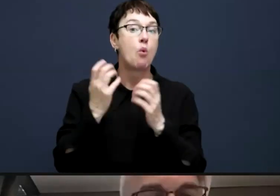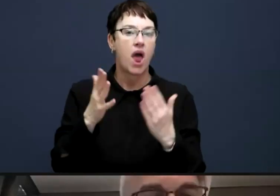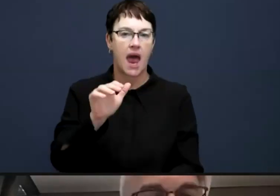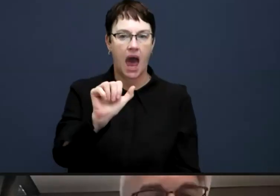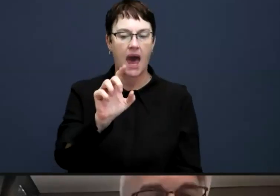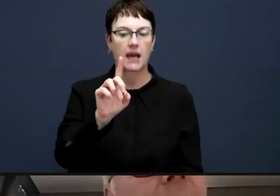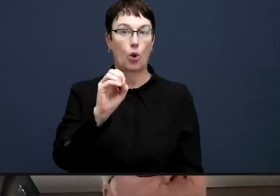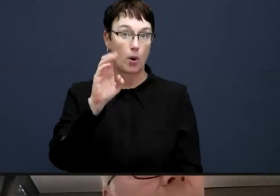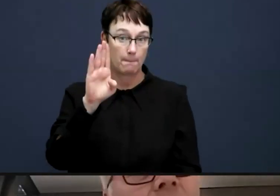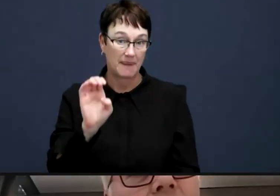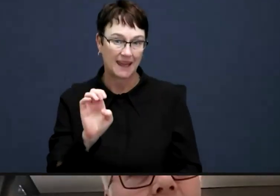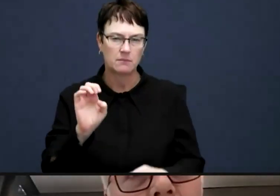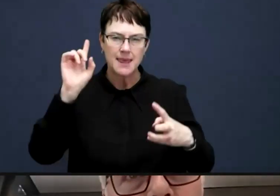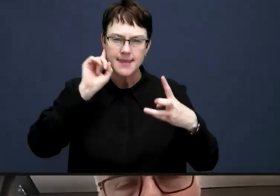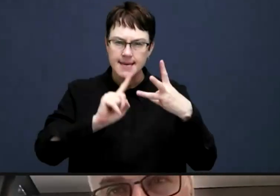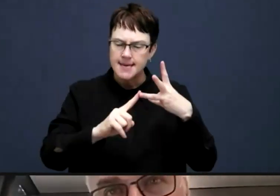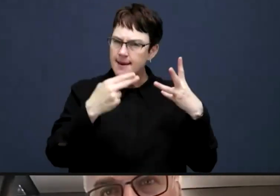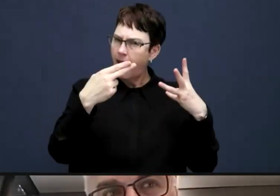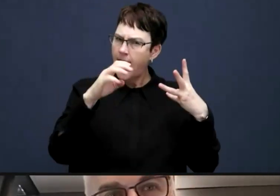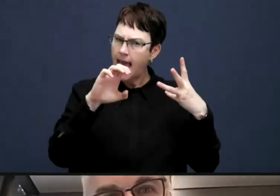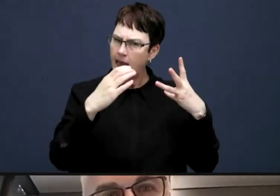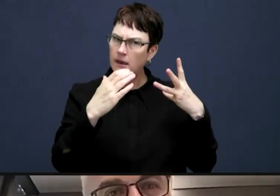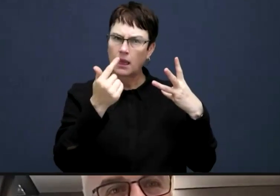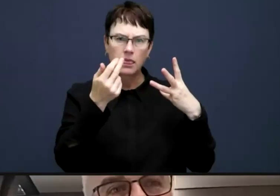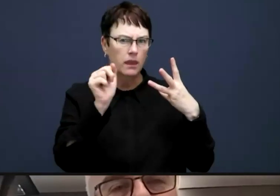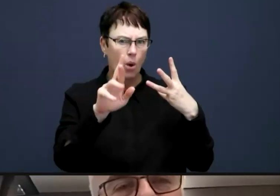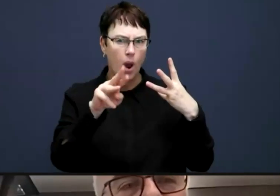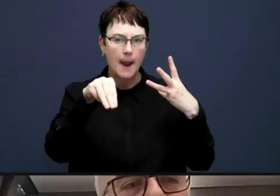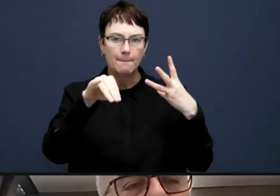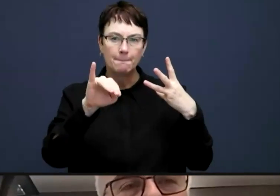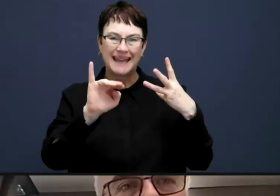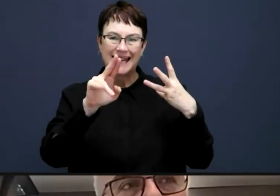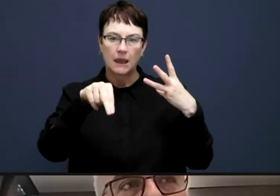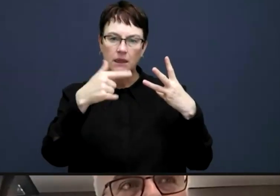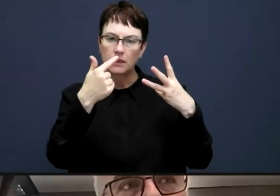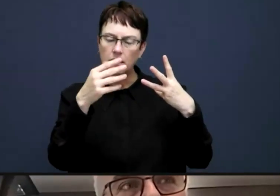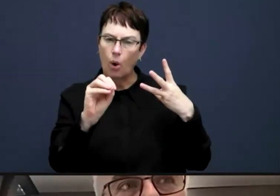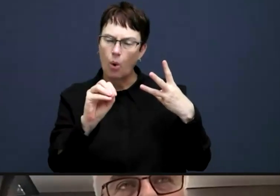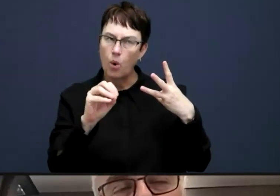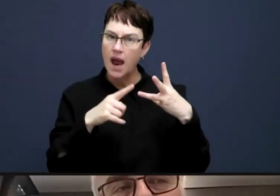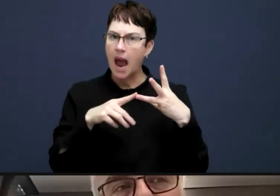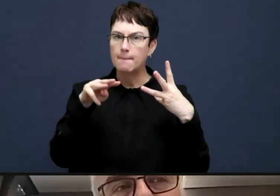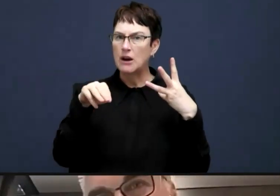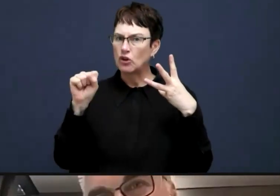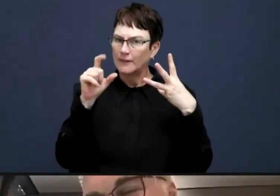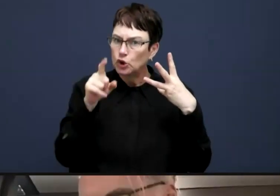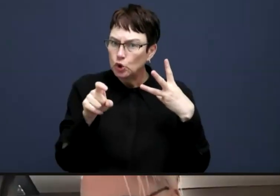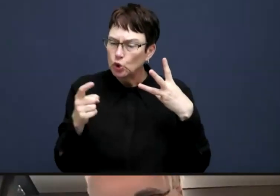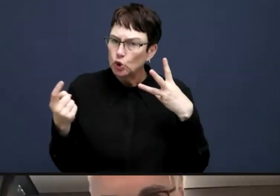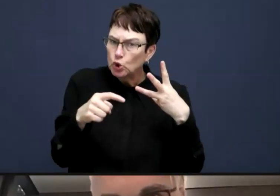from Microsoft, but I don't see Hector. I don't know if... We've been having some technical challenges with Zoom login.